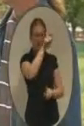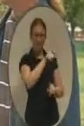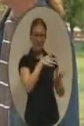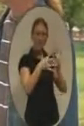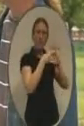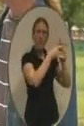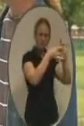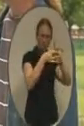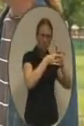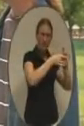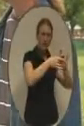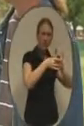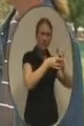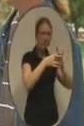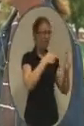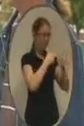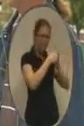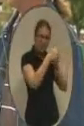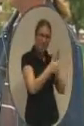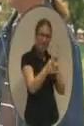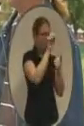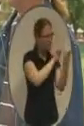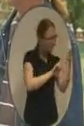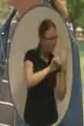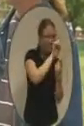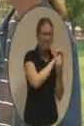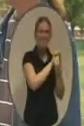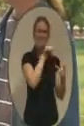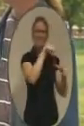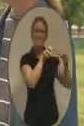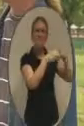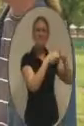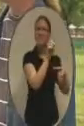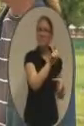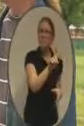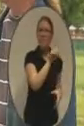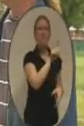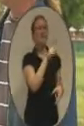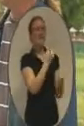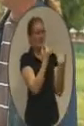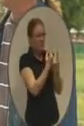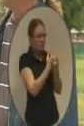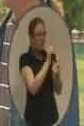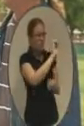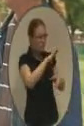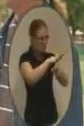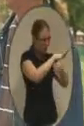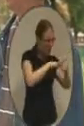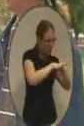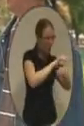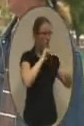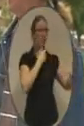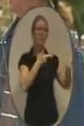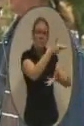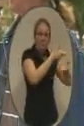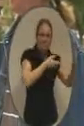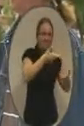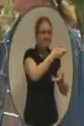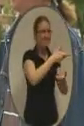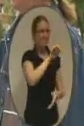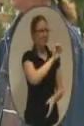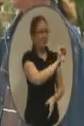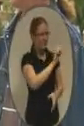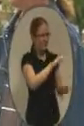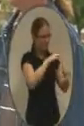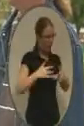Resident associations meet regularly to discuss the issues in the area where they live. We believe that with a